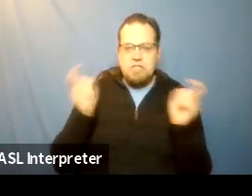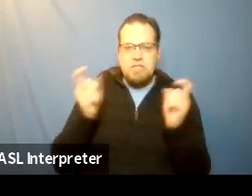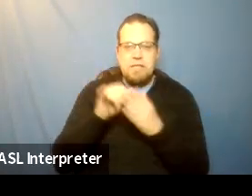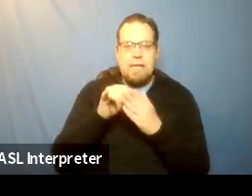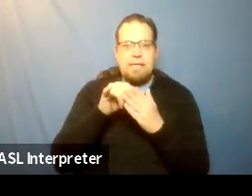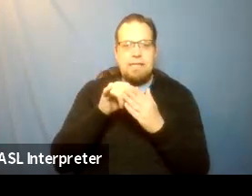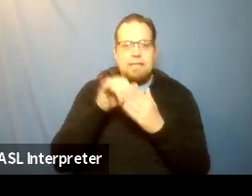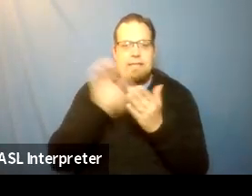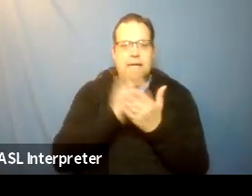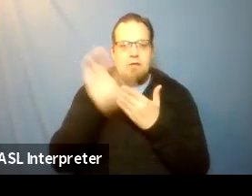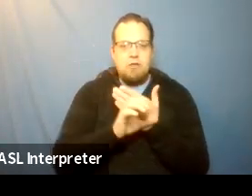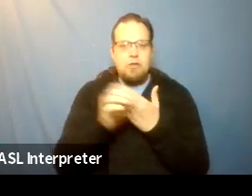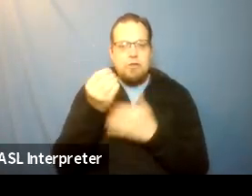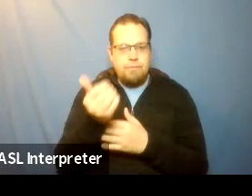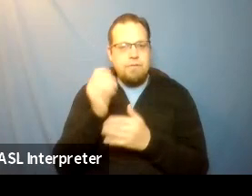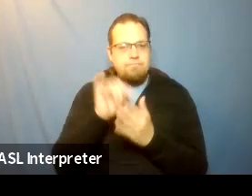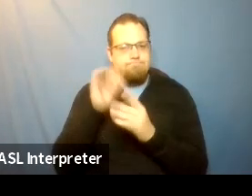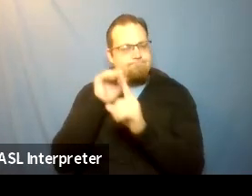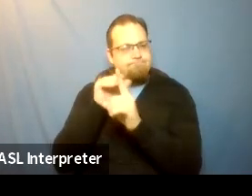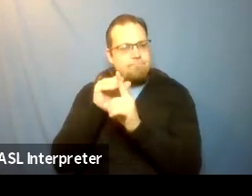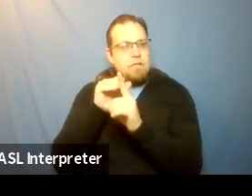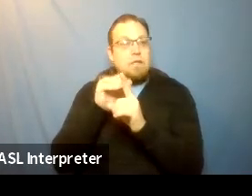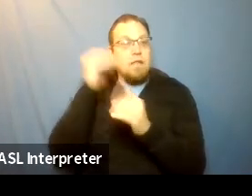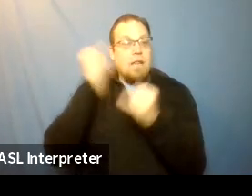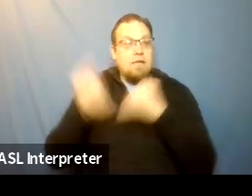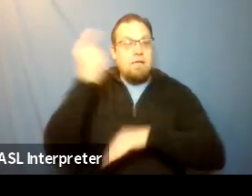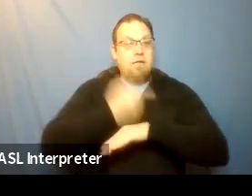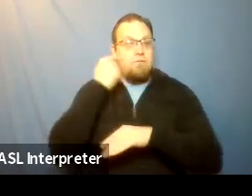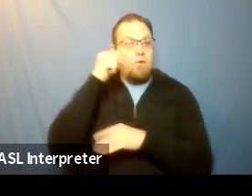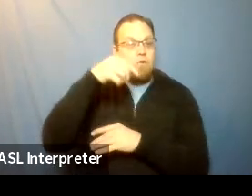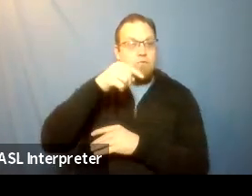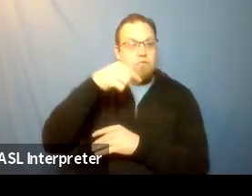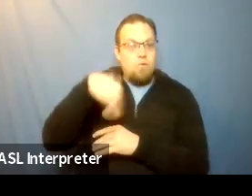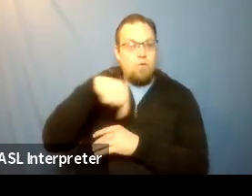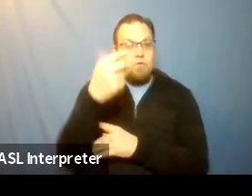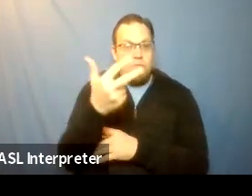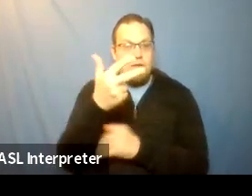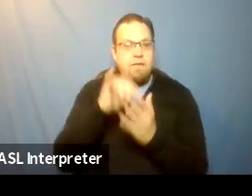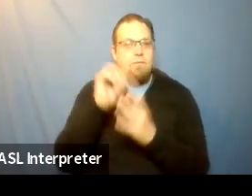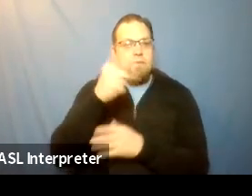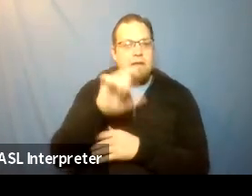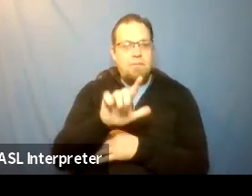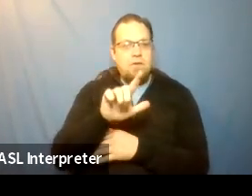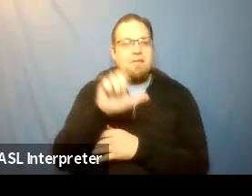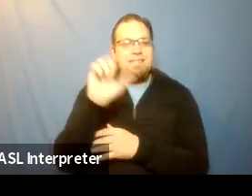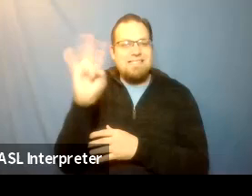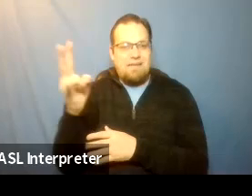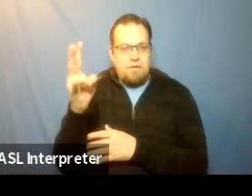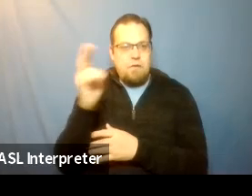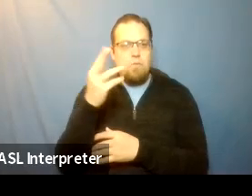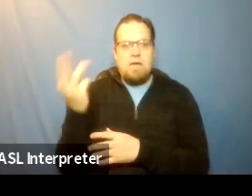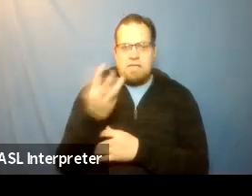of. So the last day for quarter 3 will now be April 7th, which is a Wednesday, April